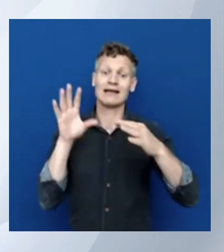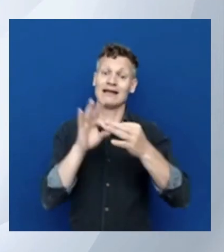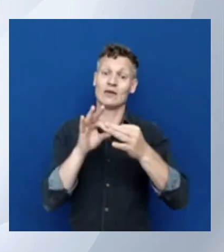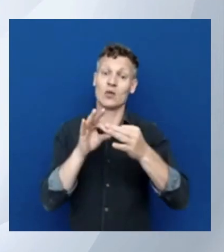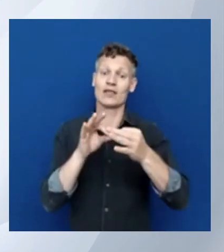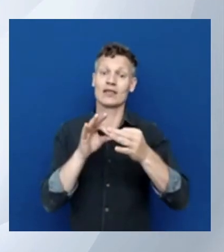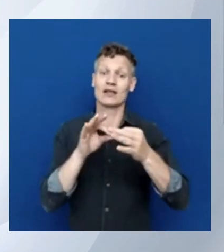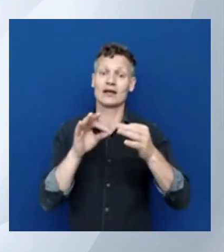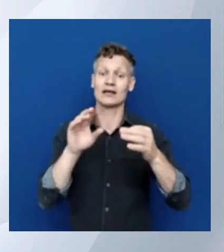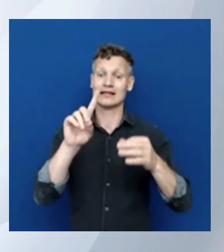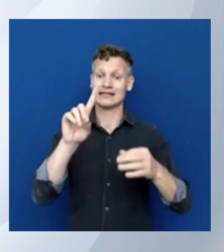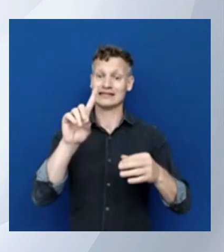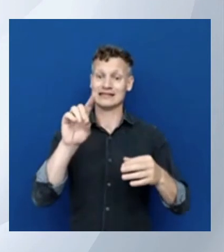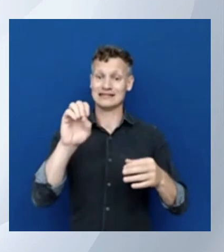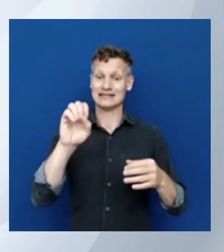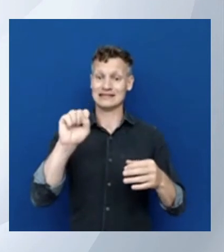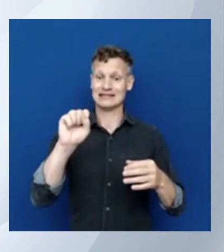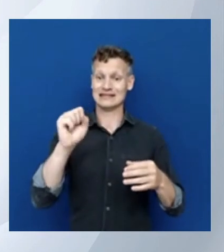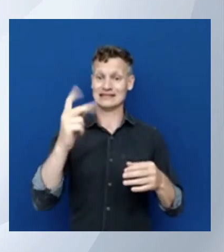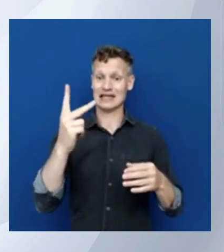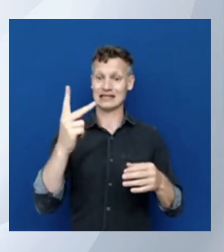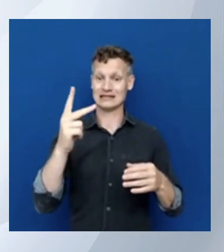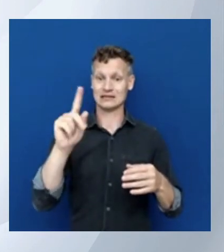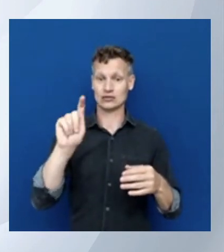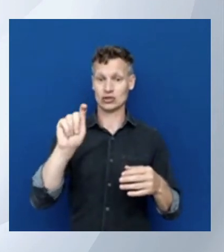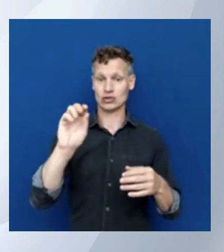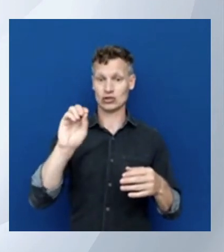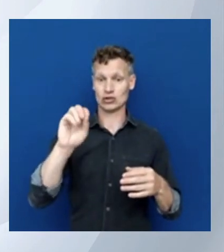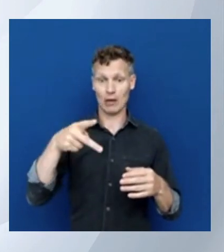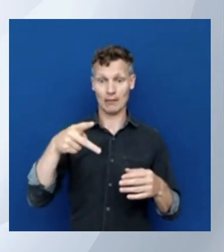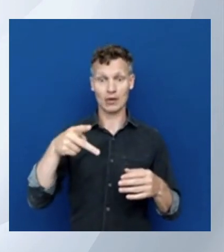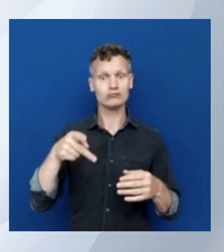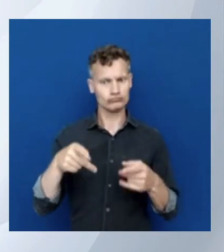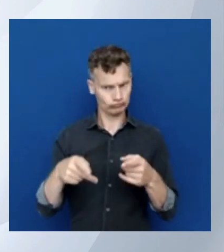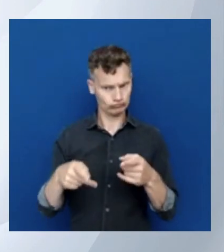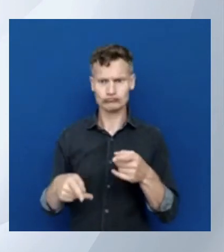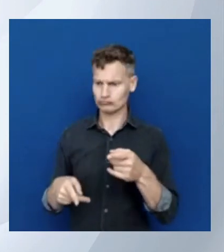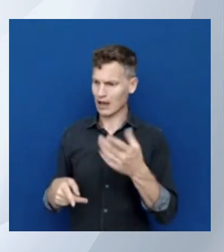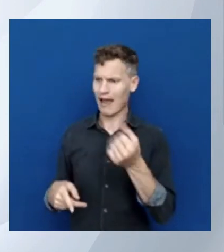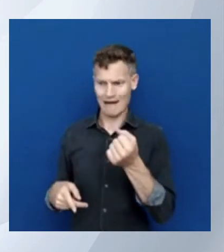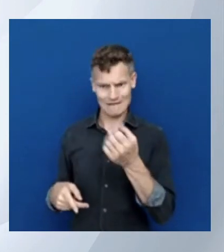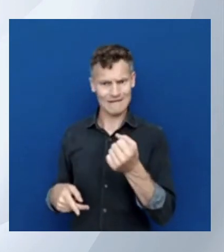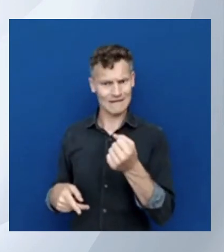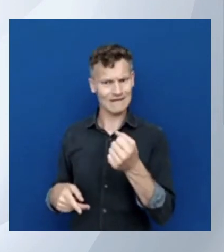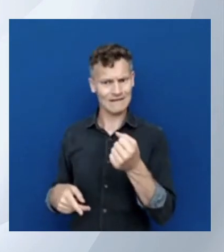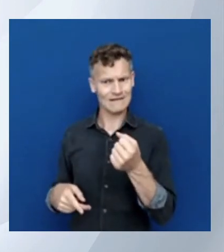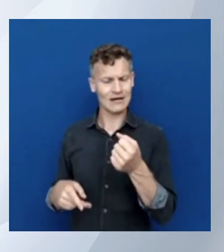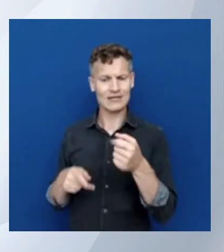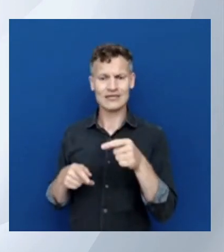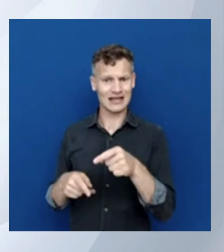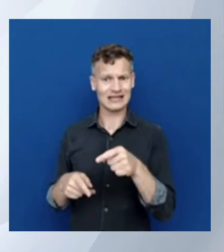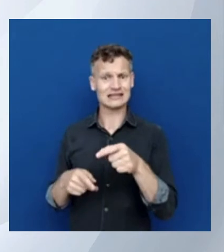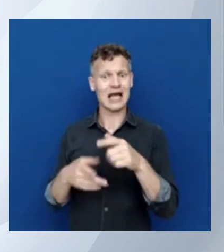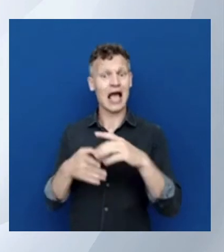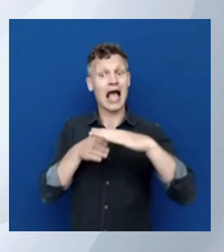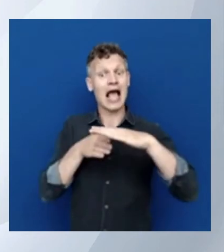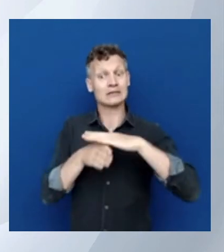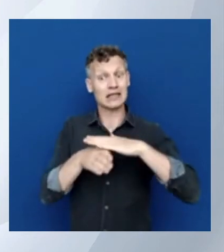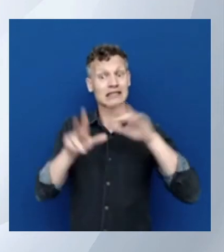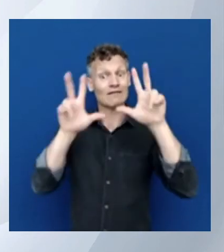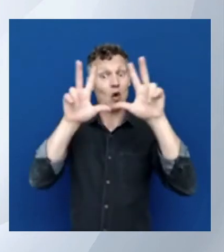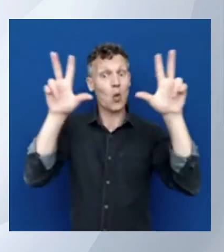That exact tooling that I showed you, Accessibility Insights for Web, is available for both